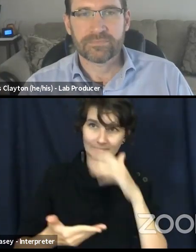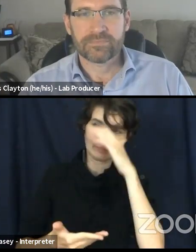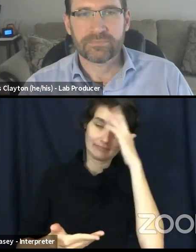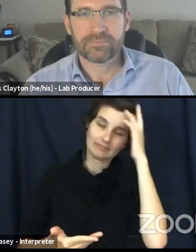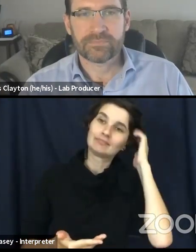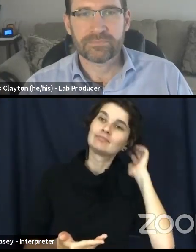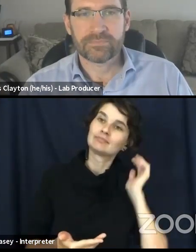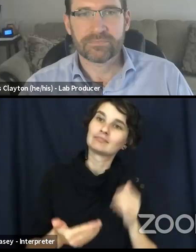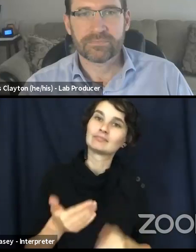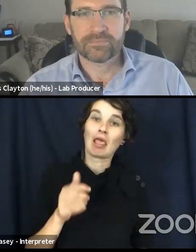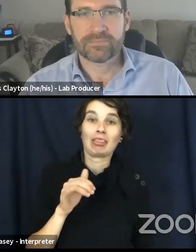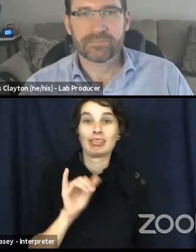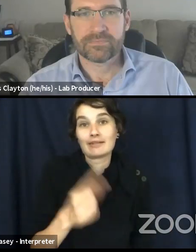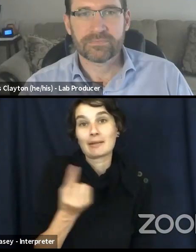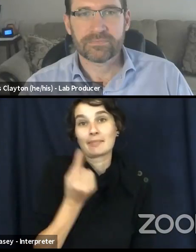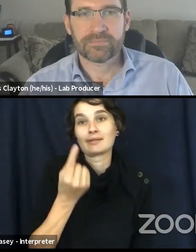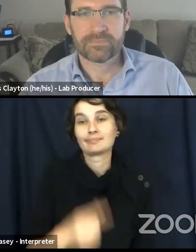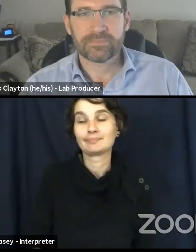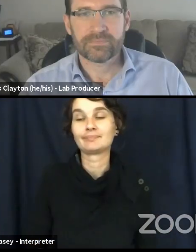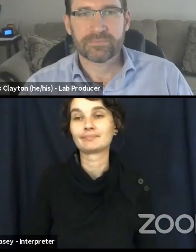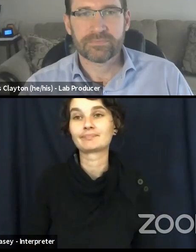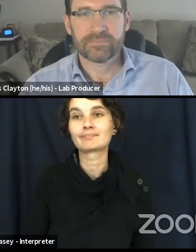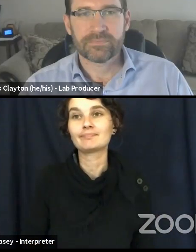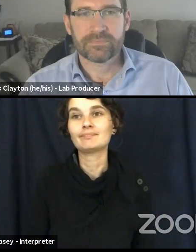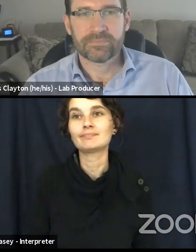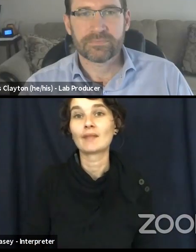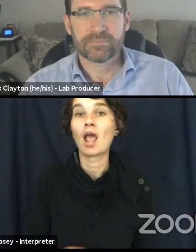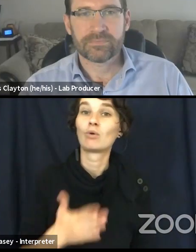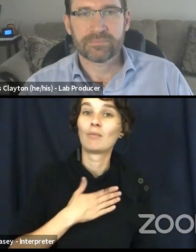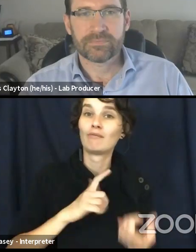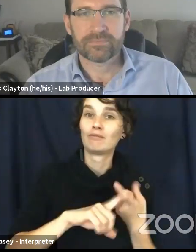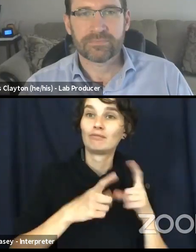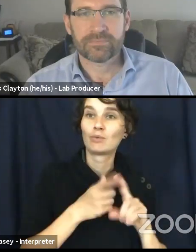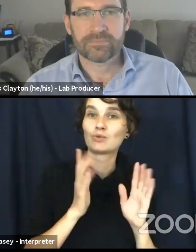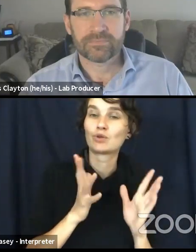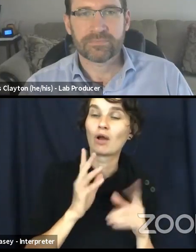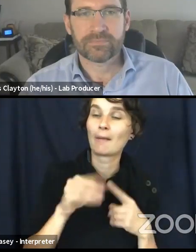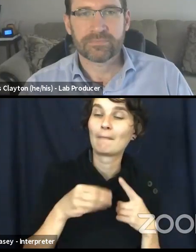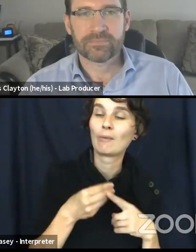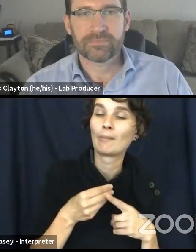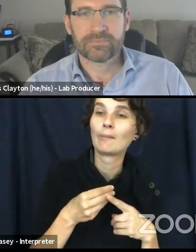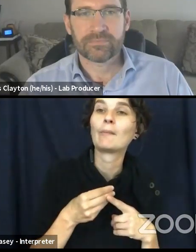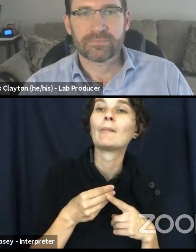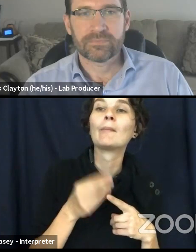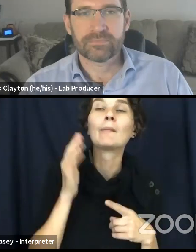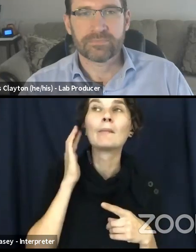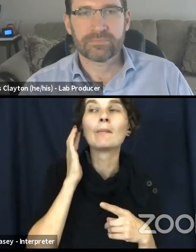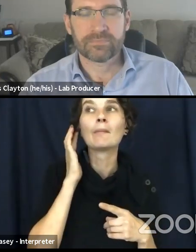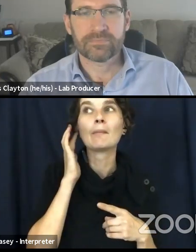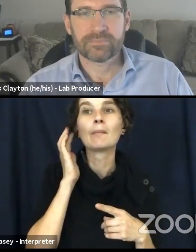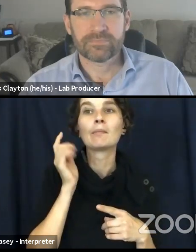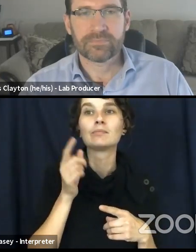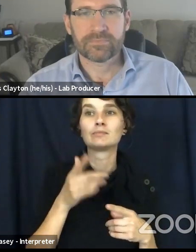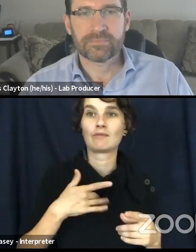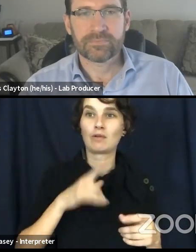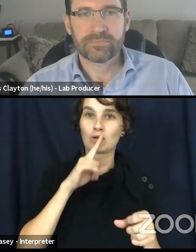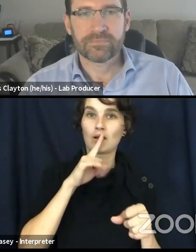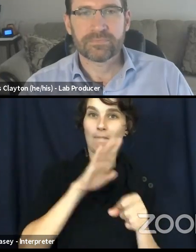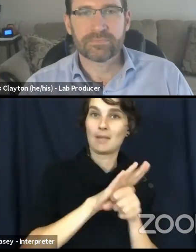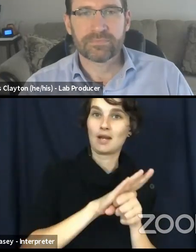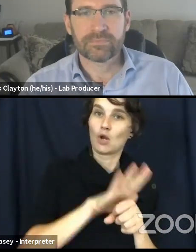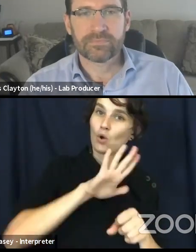which is something. And then she was just talking about that she was committing, what her work of